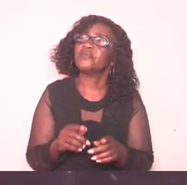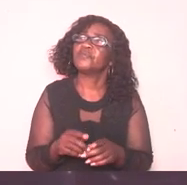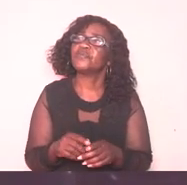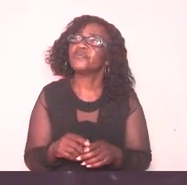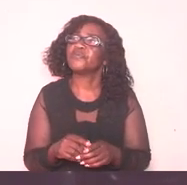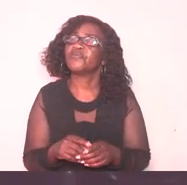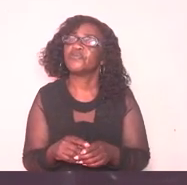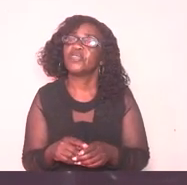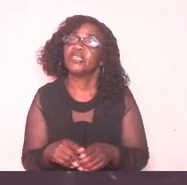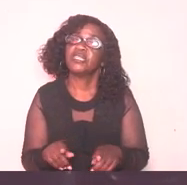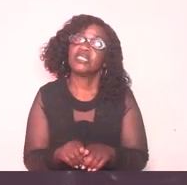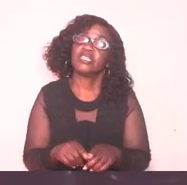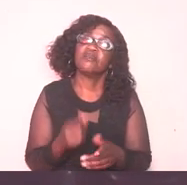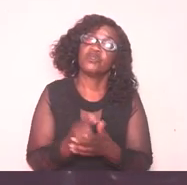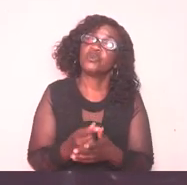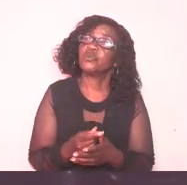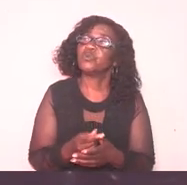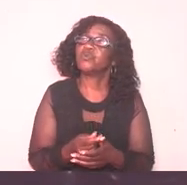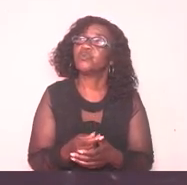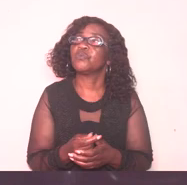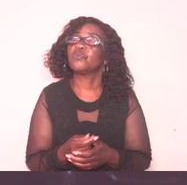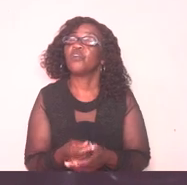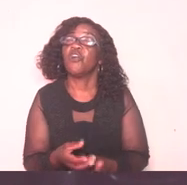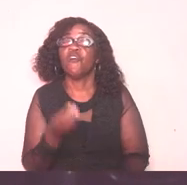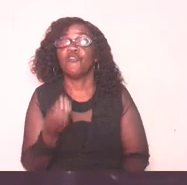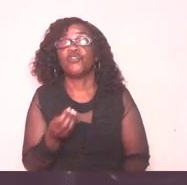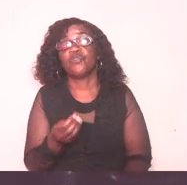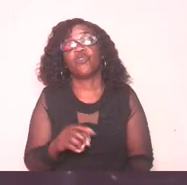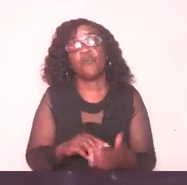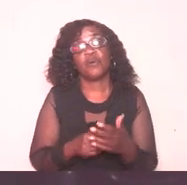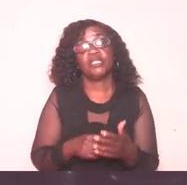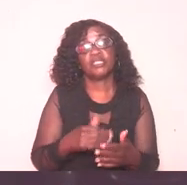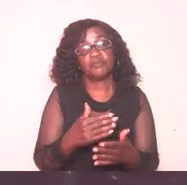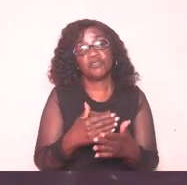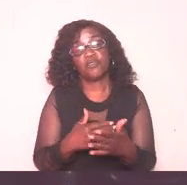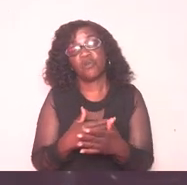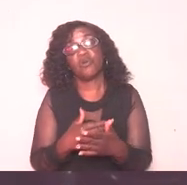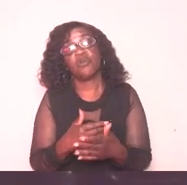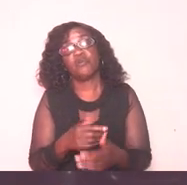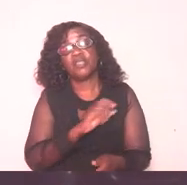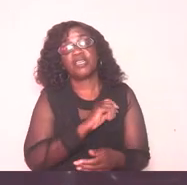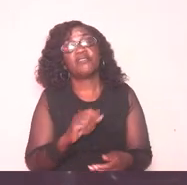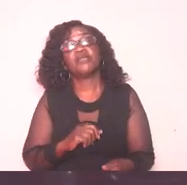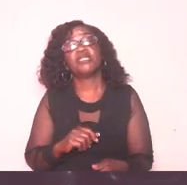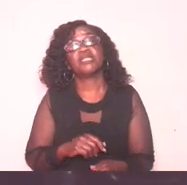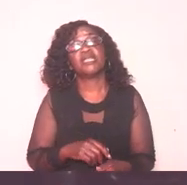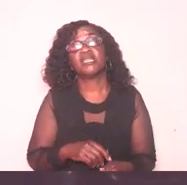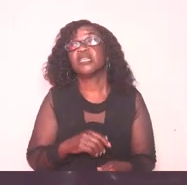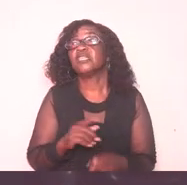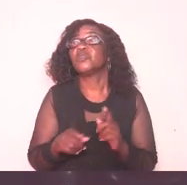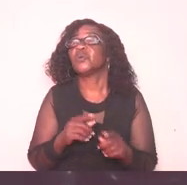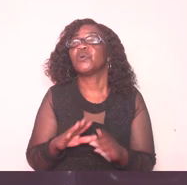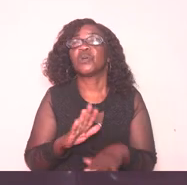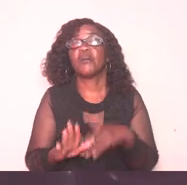negotiate systems that assist them. Now, I shall go on to address a few points that have been raised by the government. Now, they talk